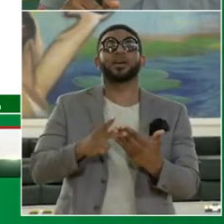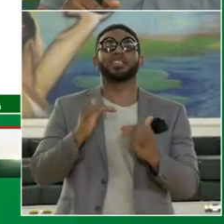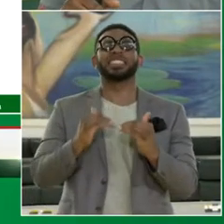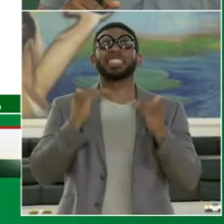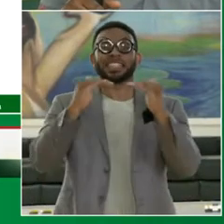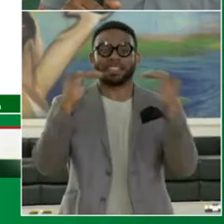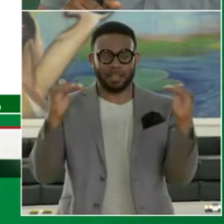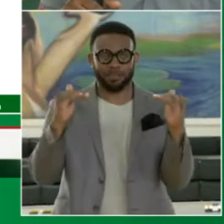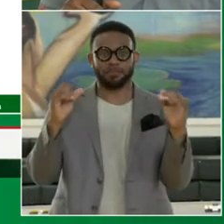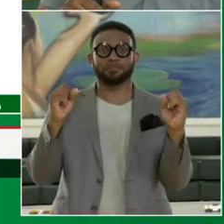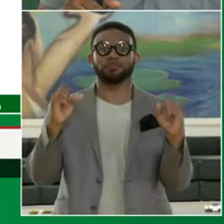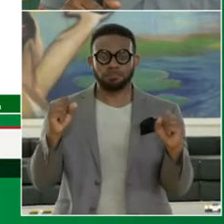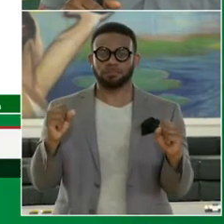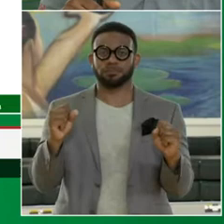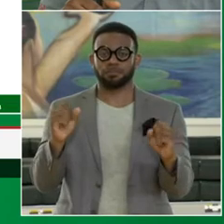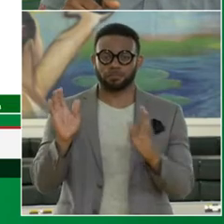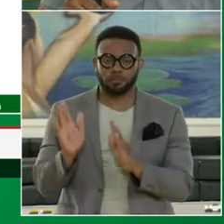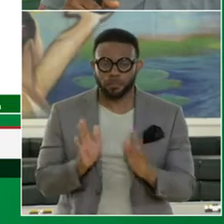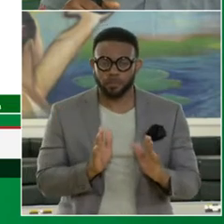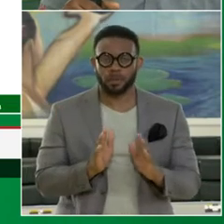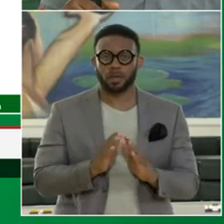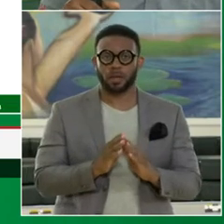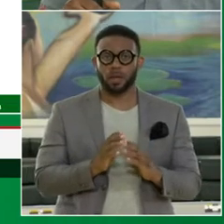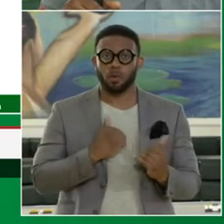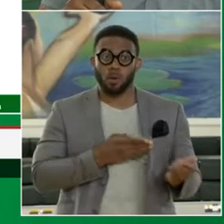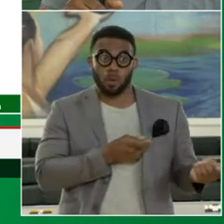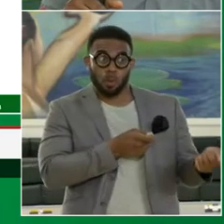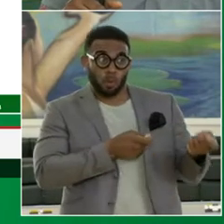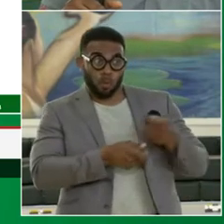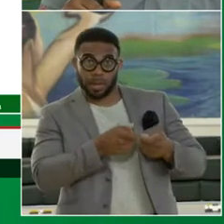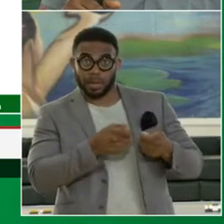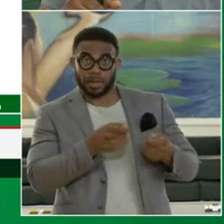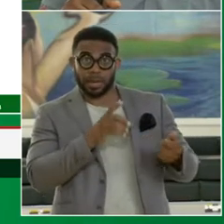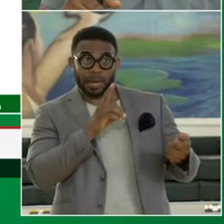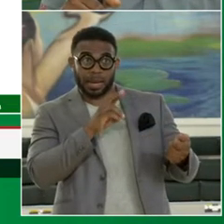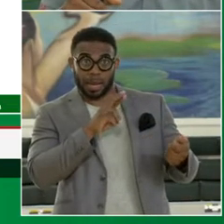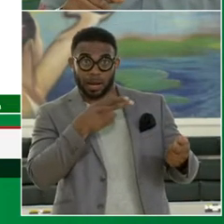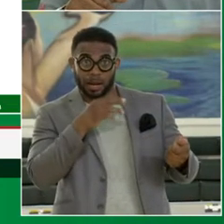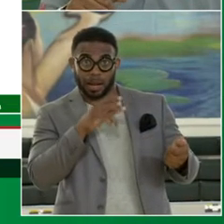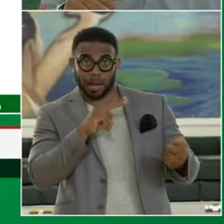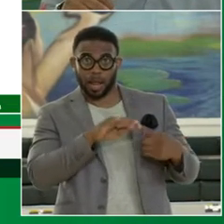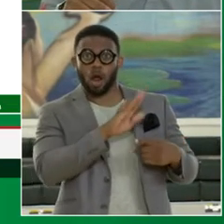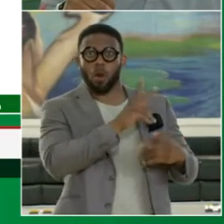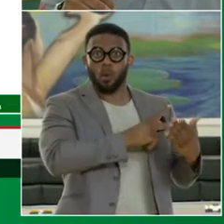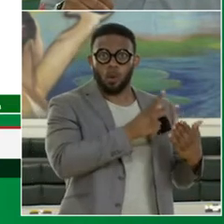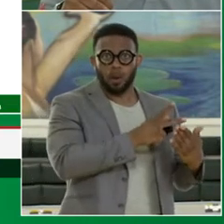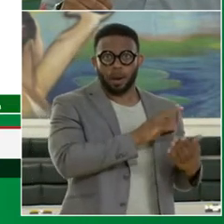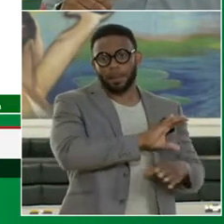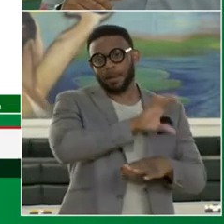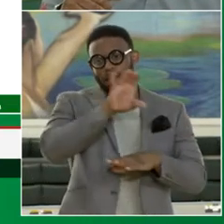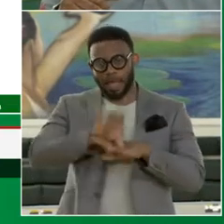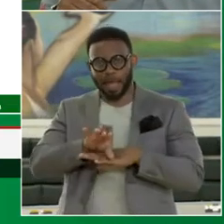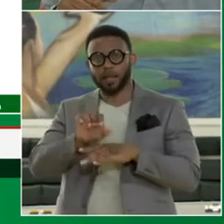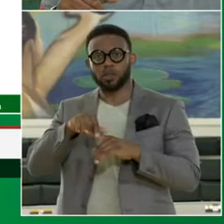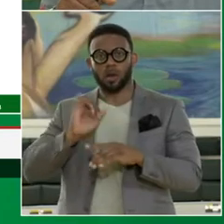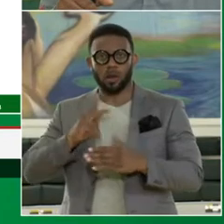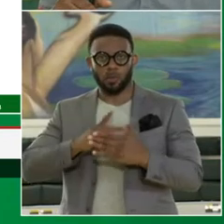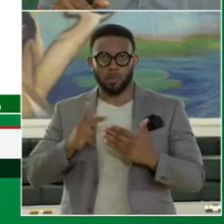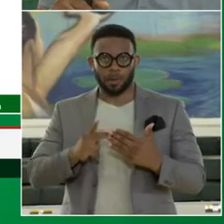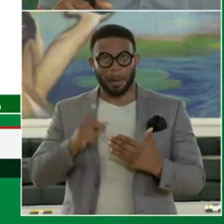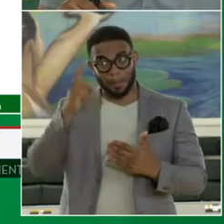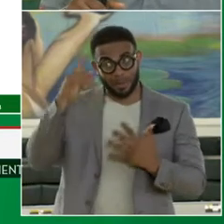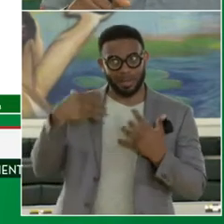to the next level with Dr. Helen Williams and her program to support these guys. And I've never, mental health is really taboo